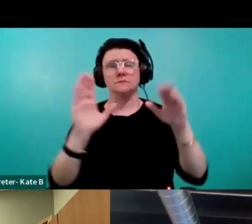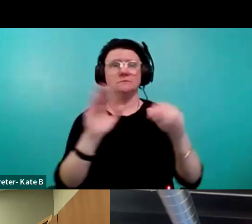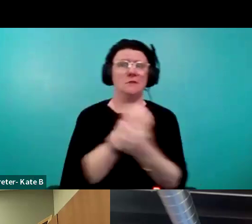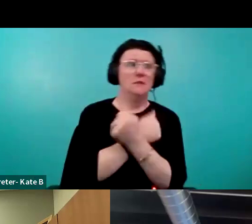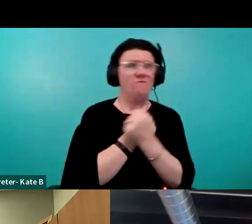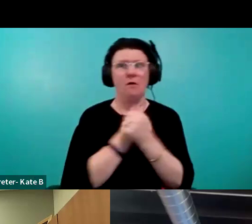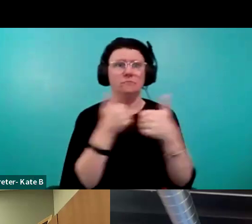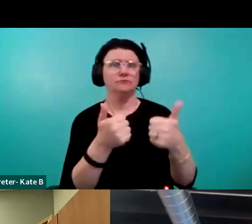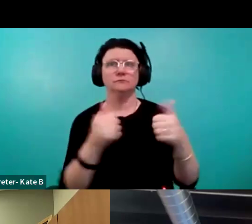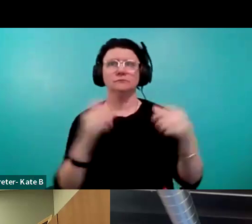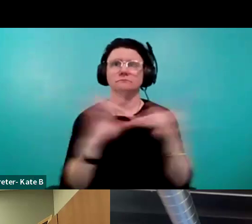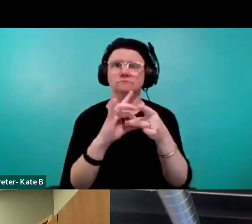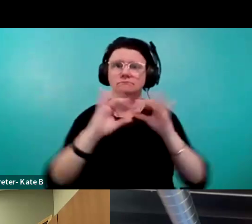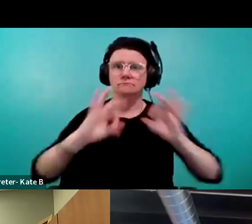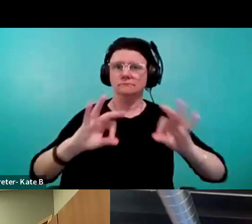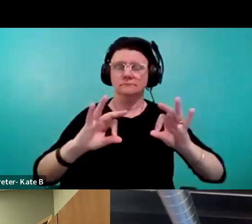She